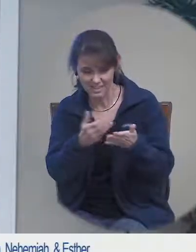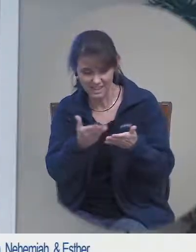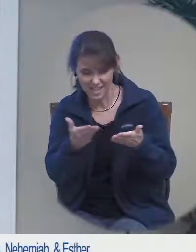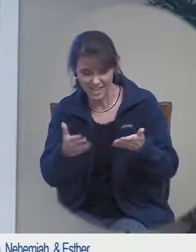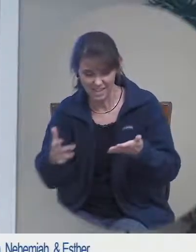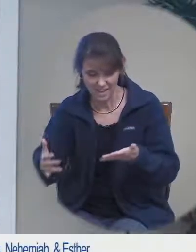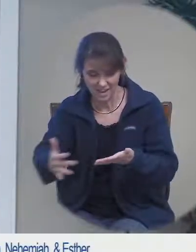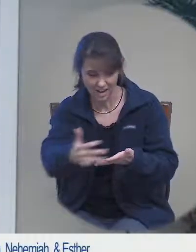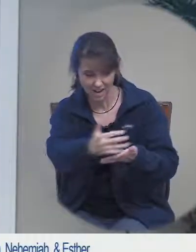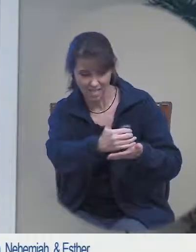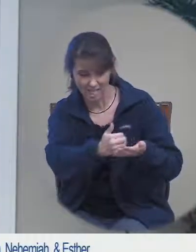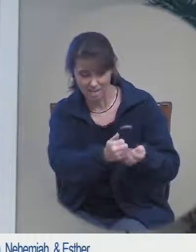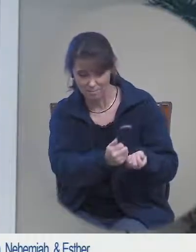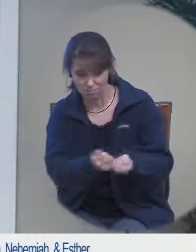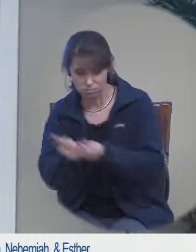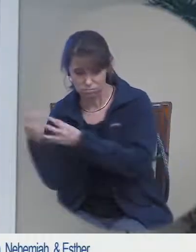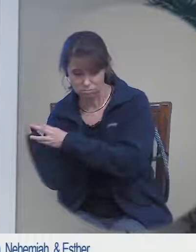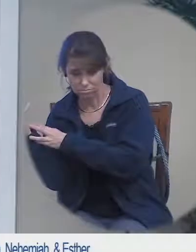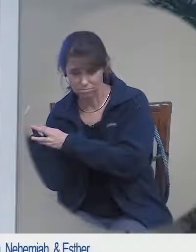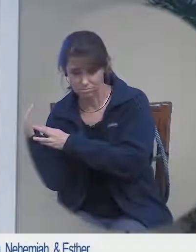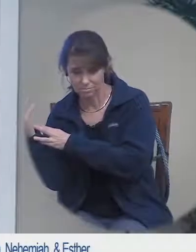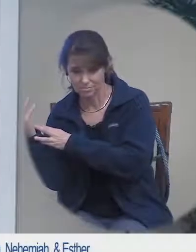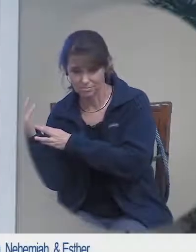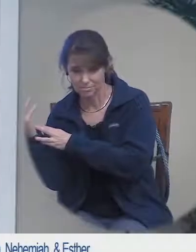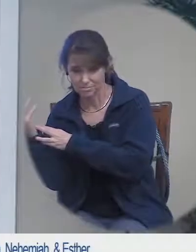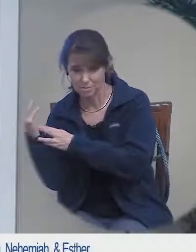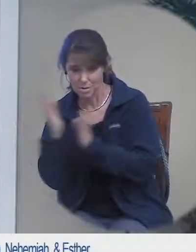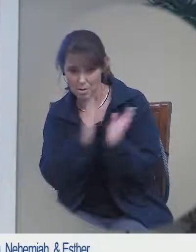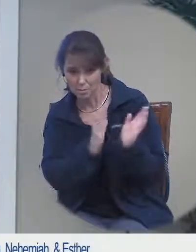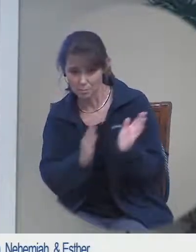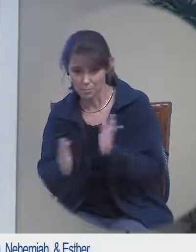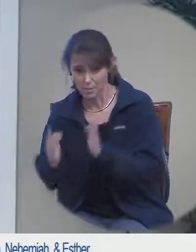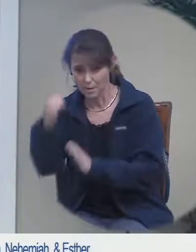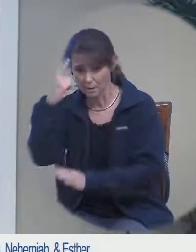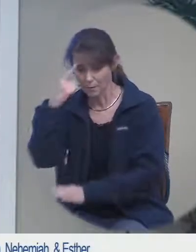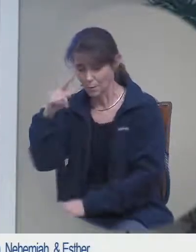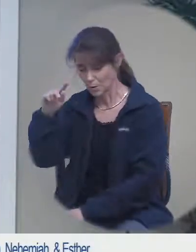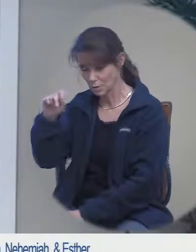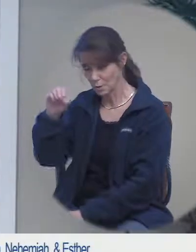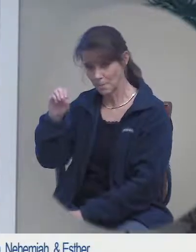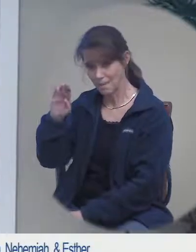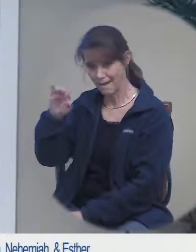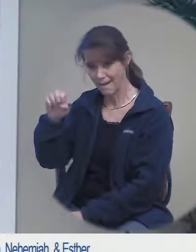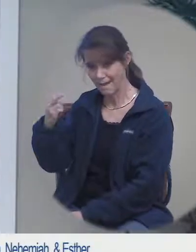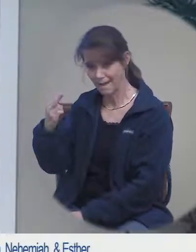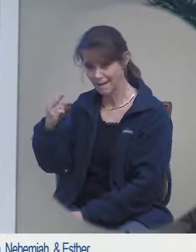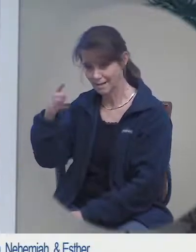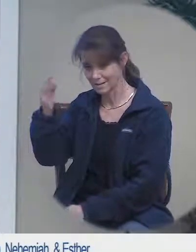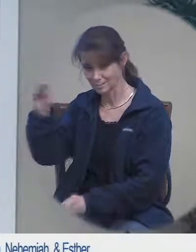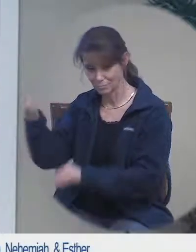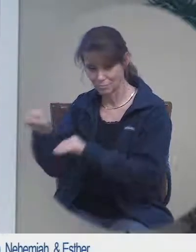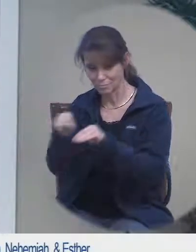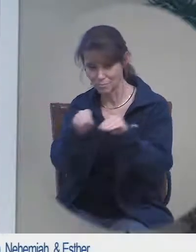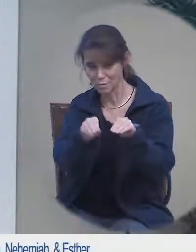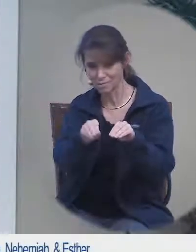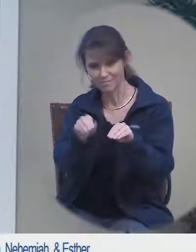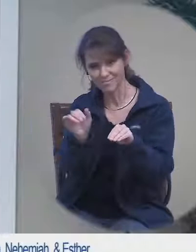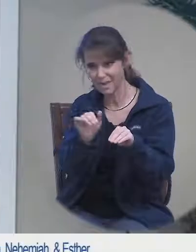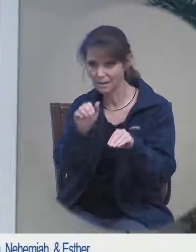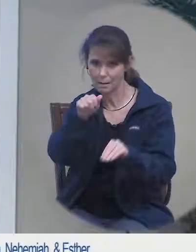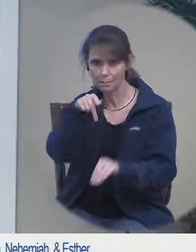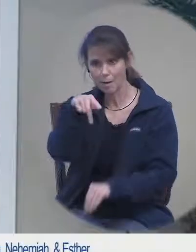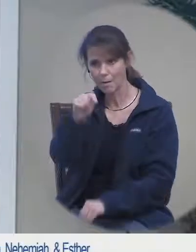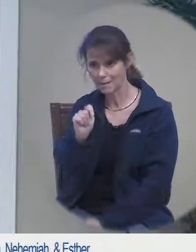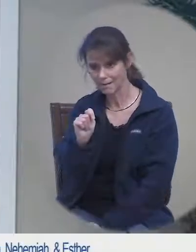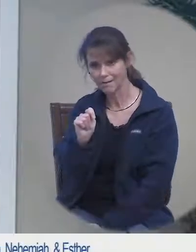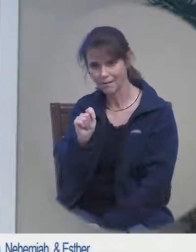all of those items that was their intended place, and set Tobiah up an apartment. Set him